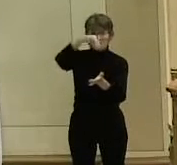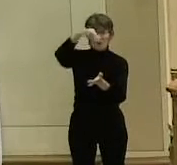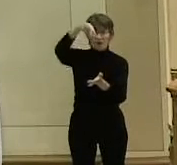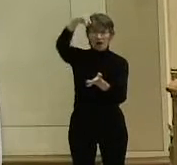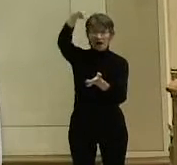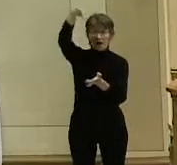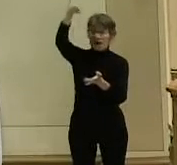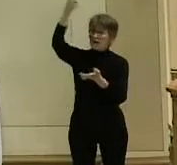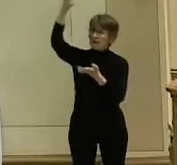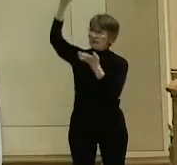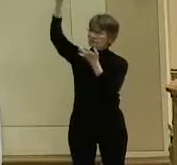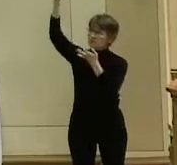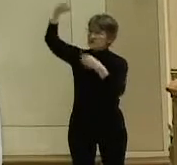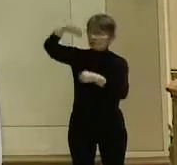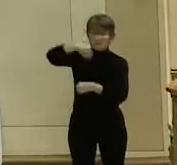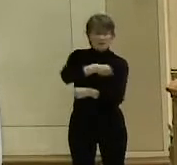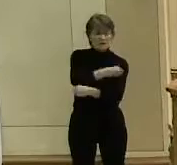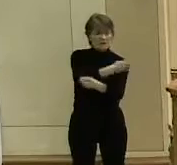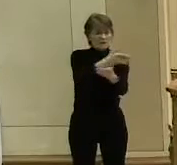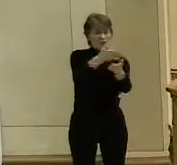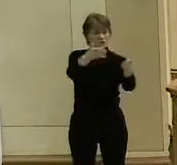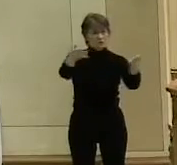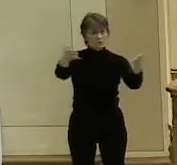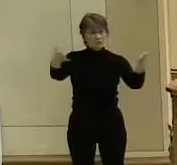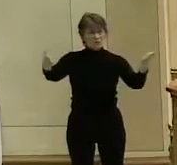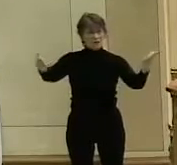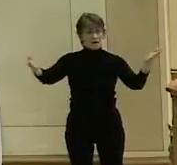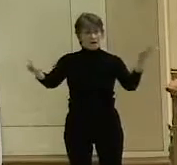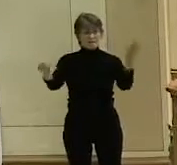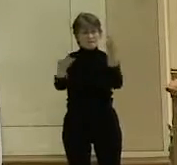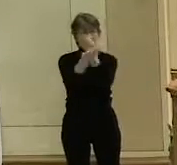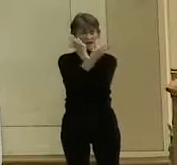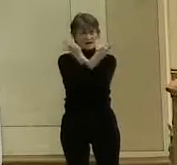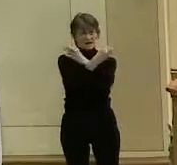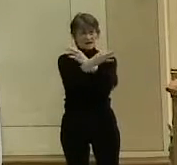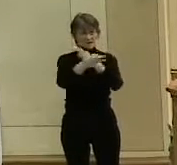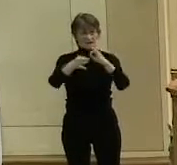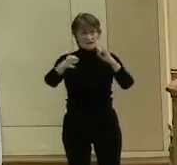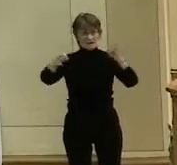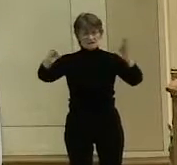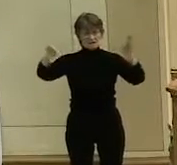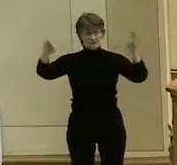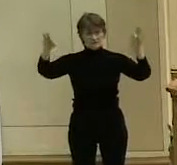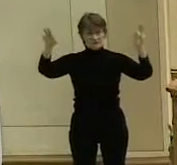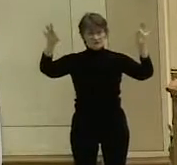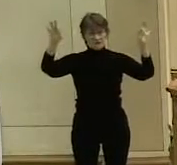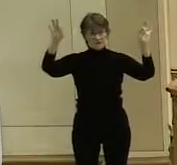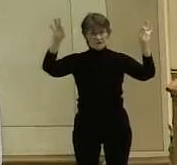resurrection you have set us.